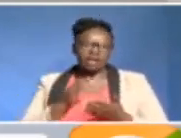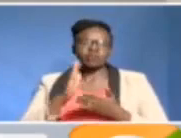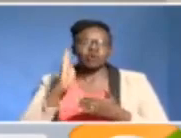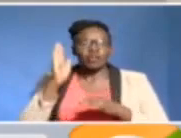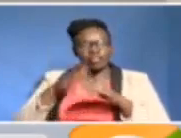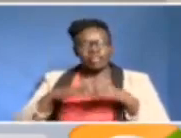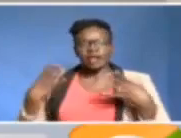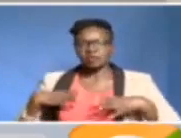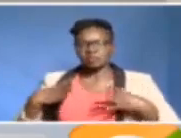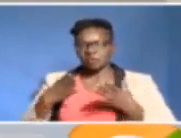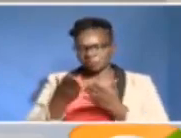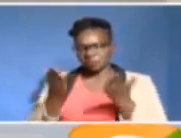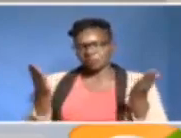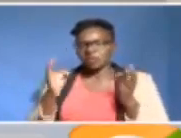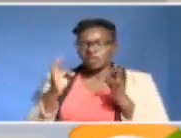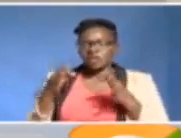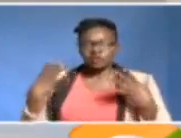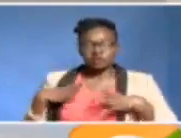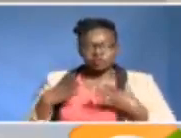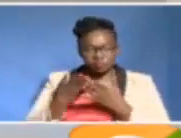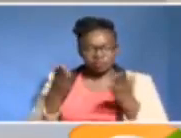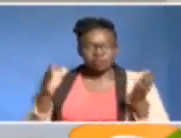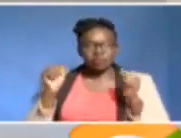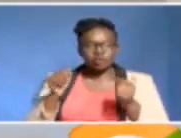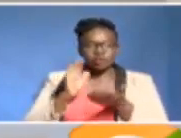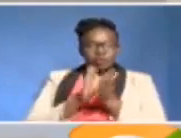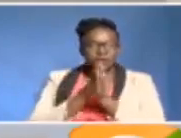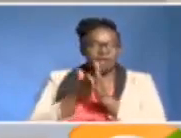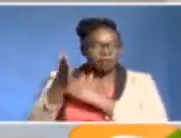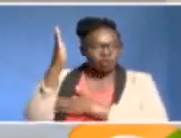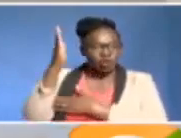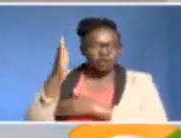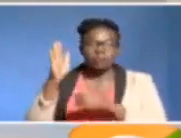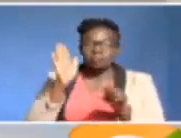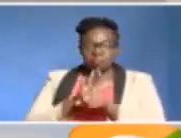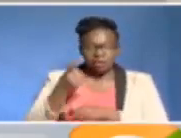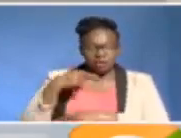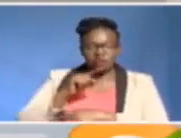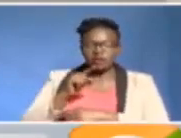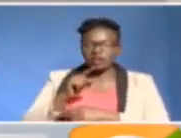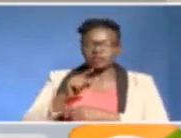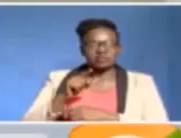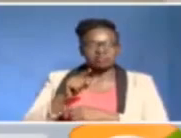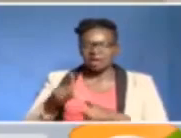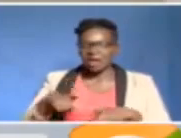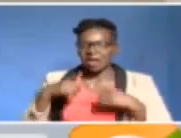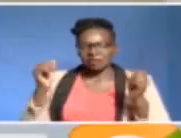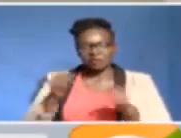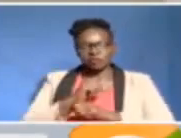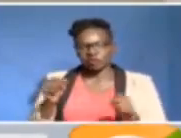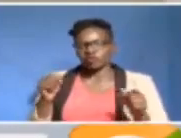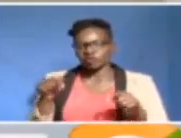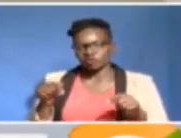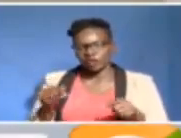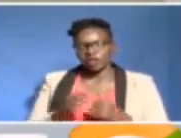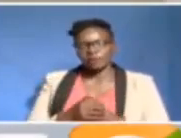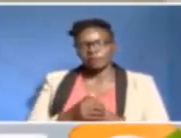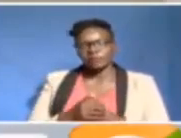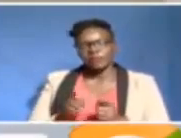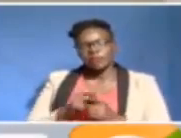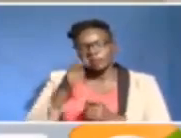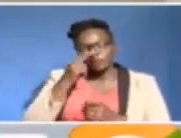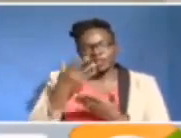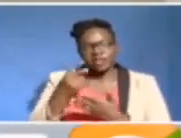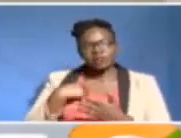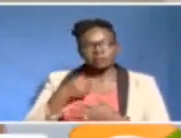because if humans were going to be God, most of us wouldn't be alive today. And, you know, the funny thing is that I'm seeing it on